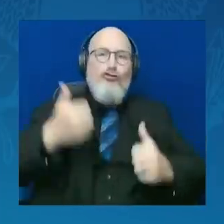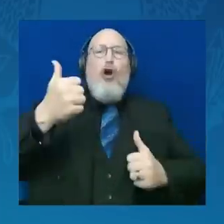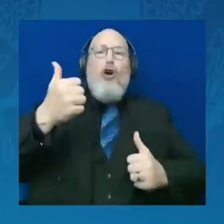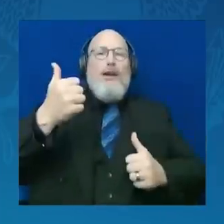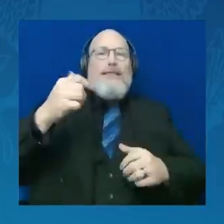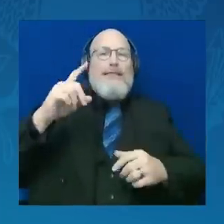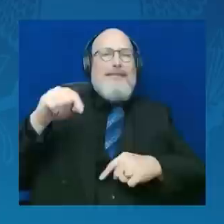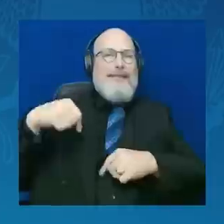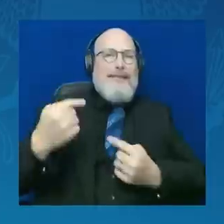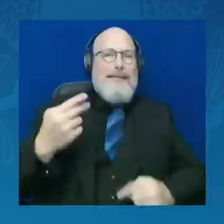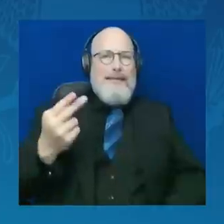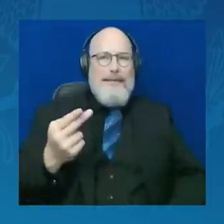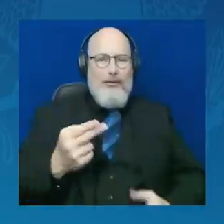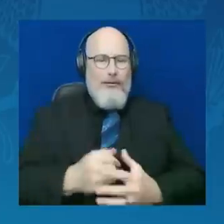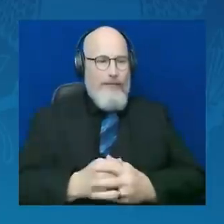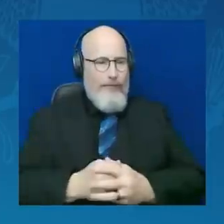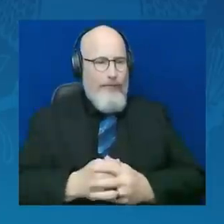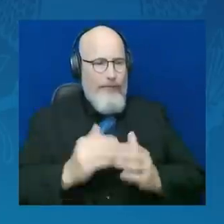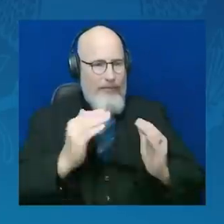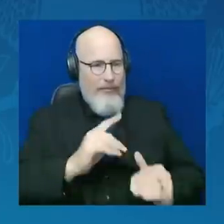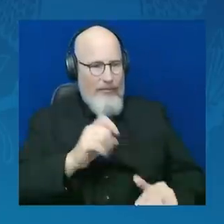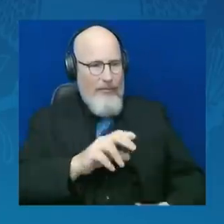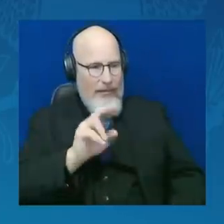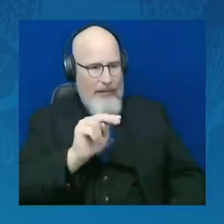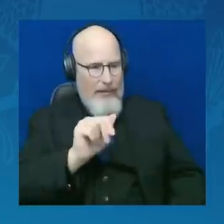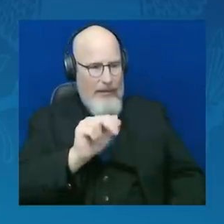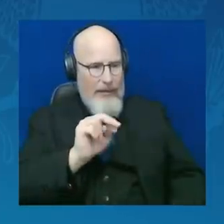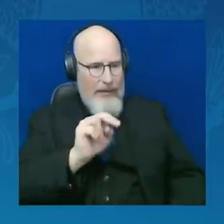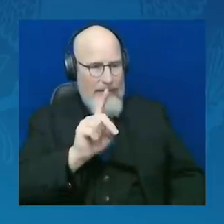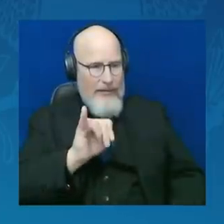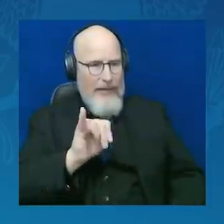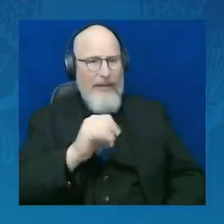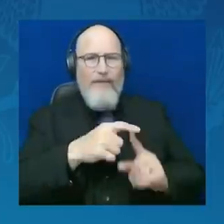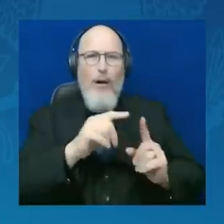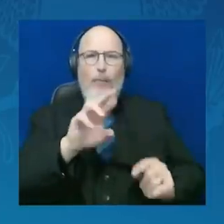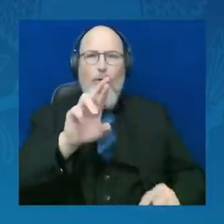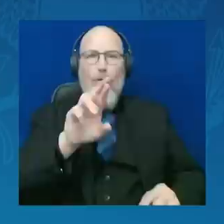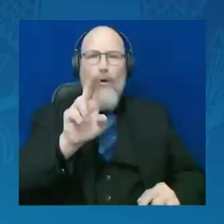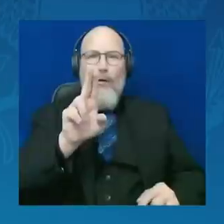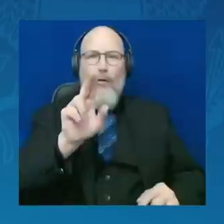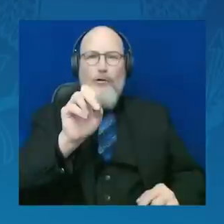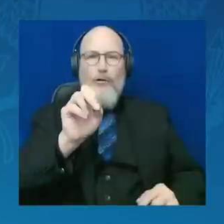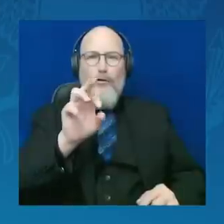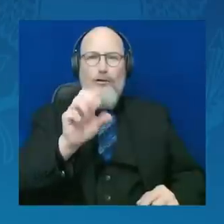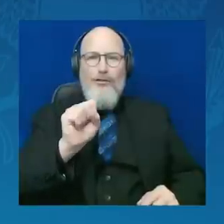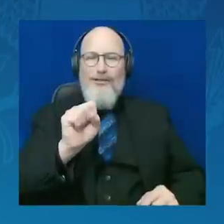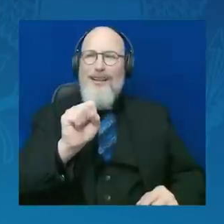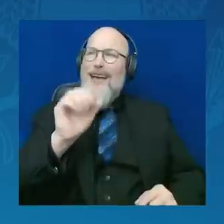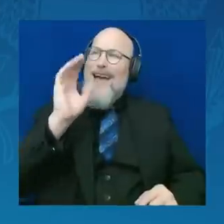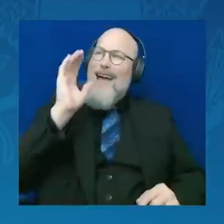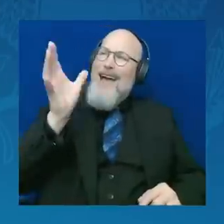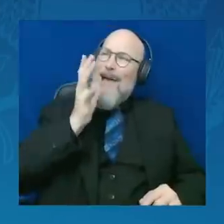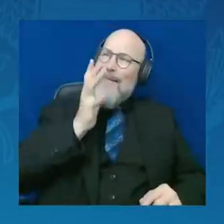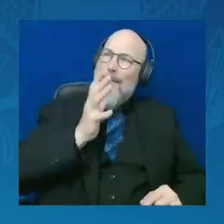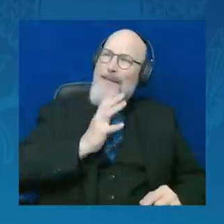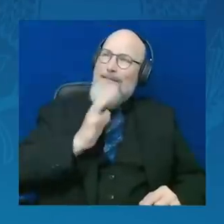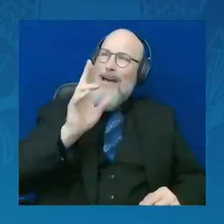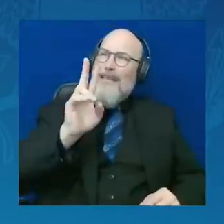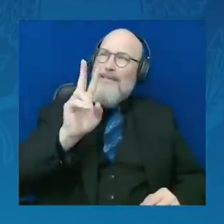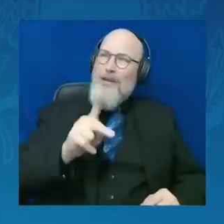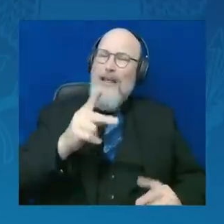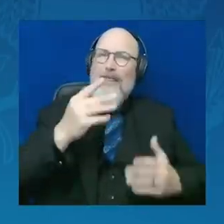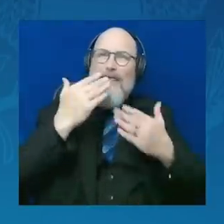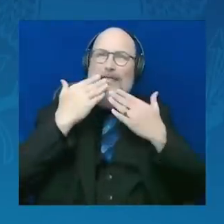The next question will come from Nandita Bose of Reuters. Hi, Madam Vice President. Thank you for